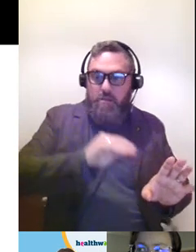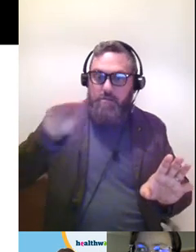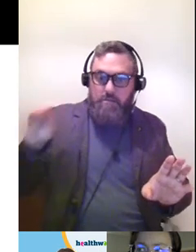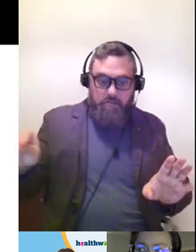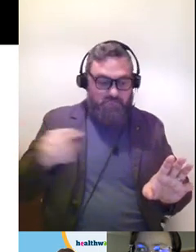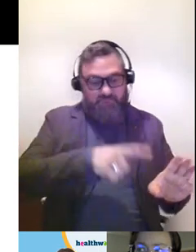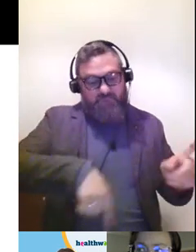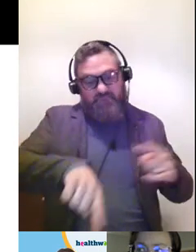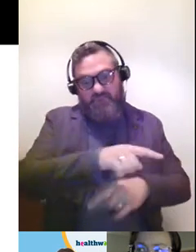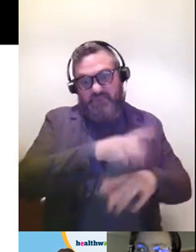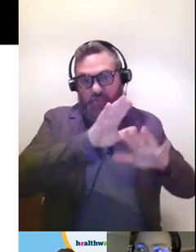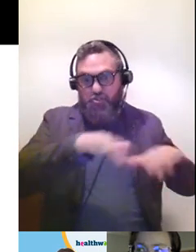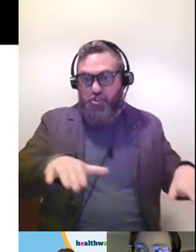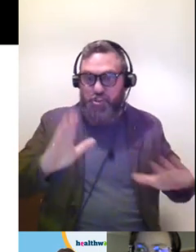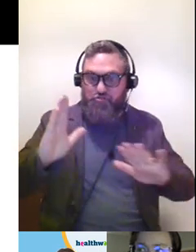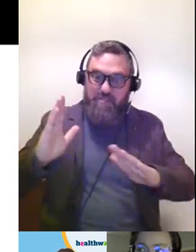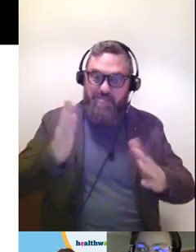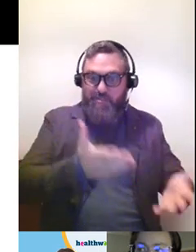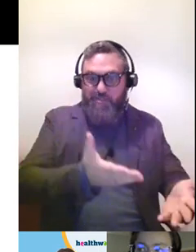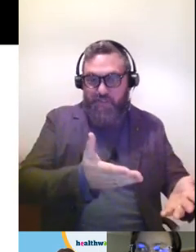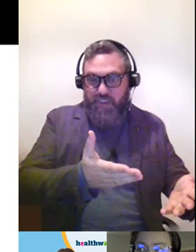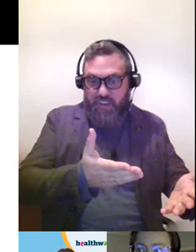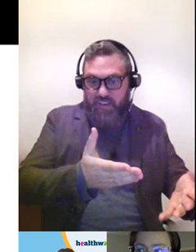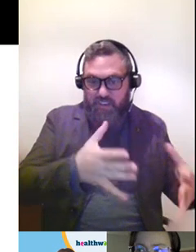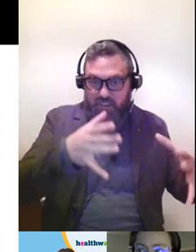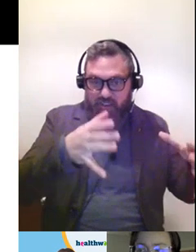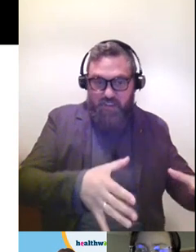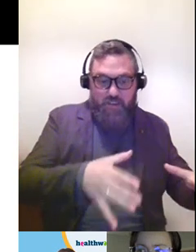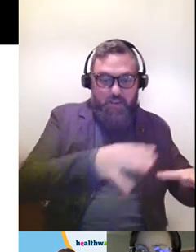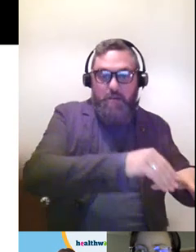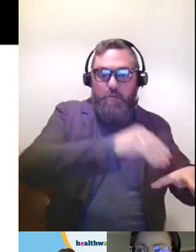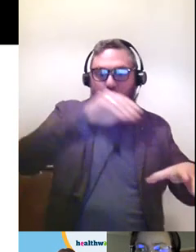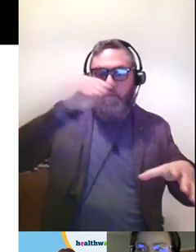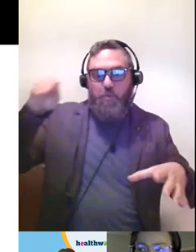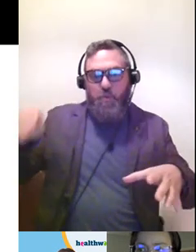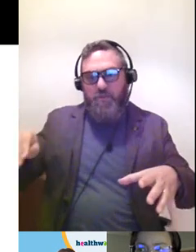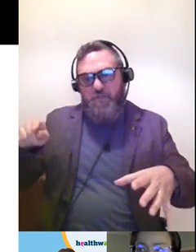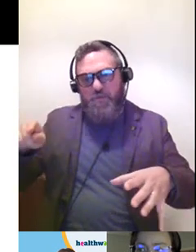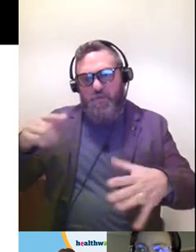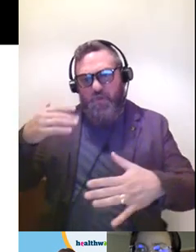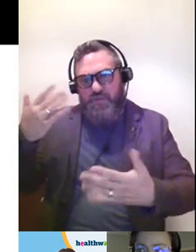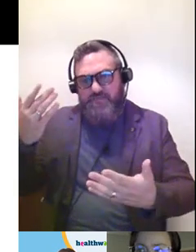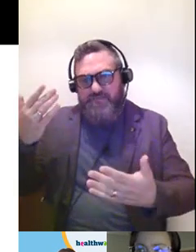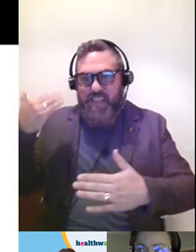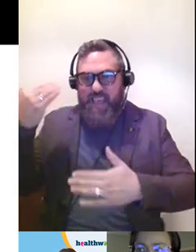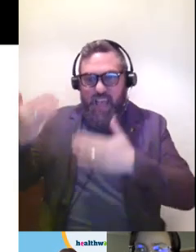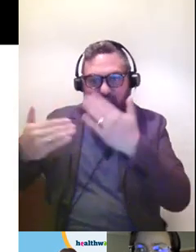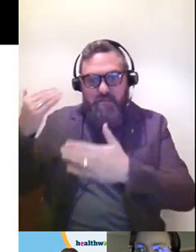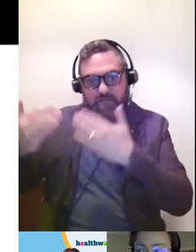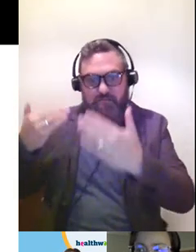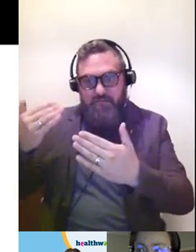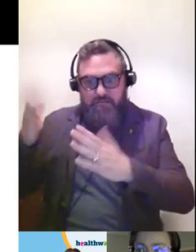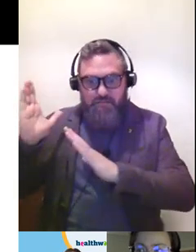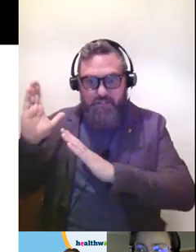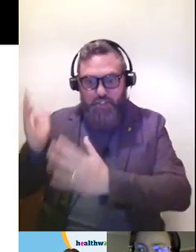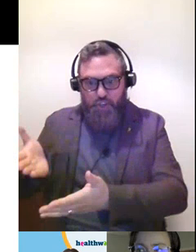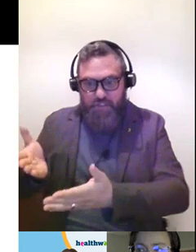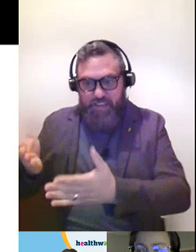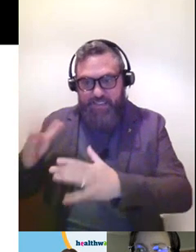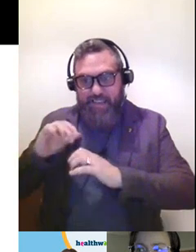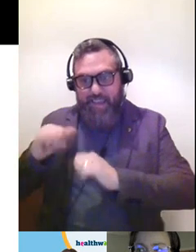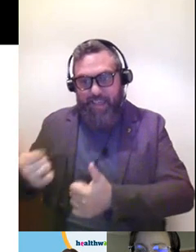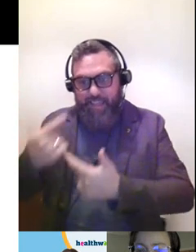are designed very much around the children's experience of health and care services,